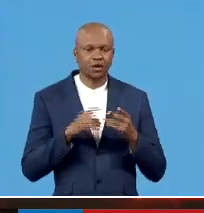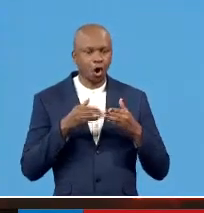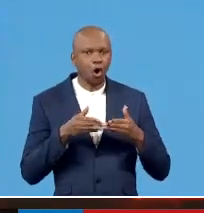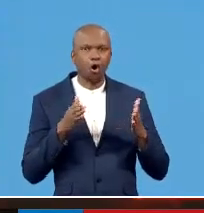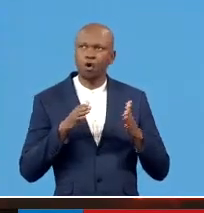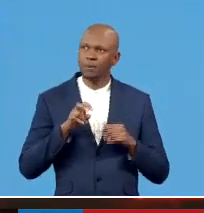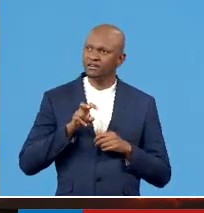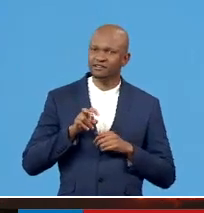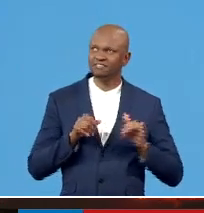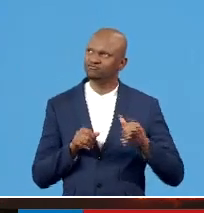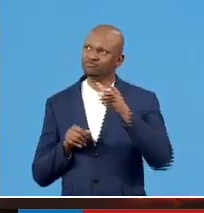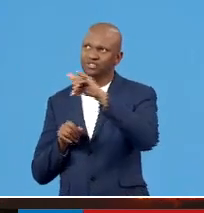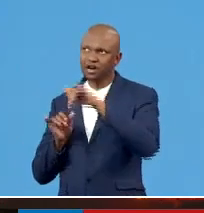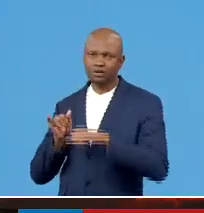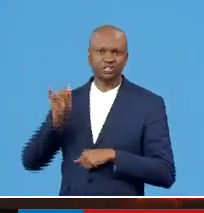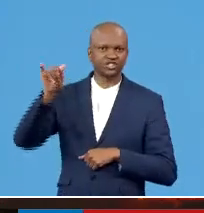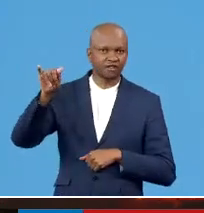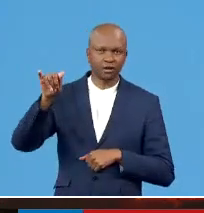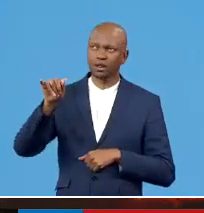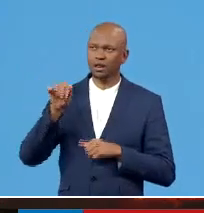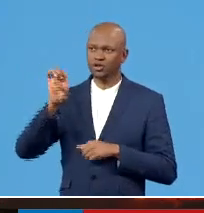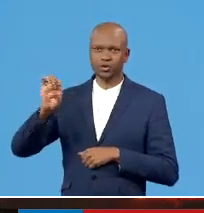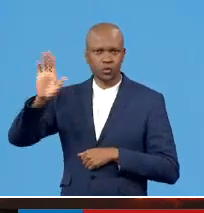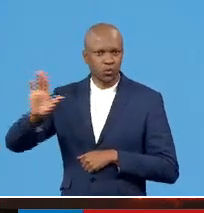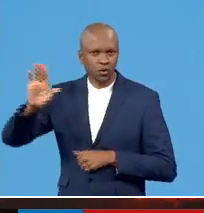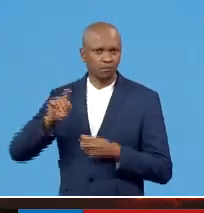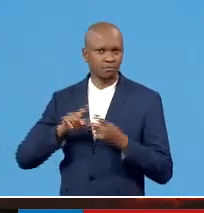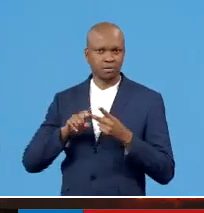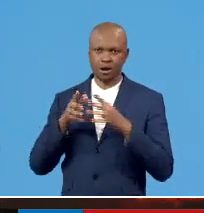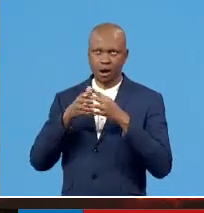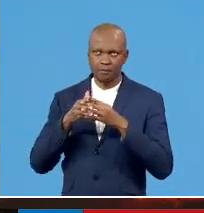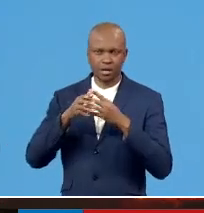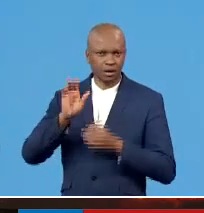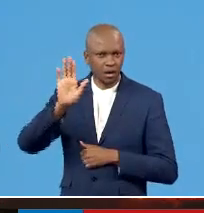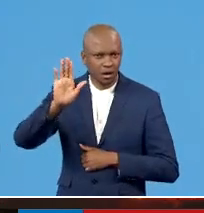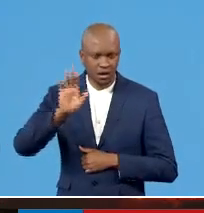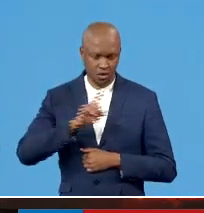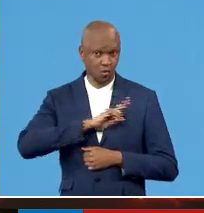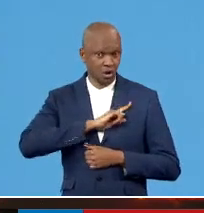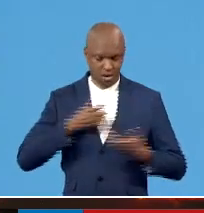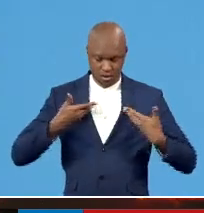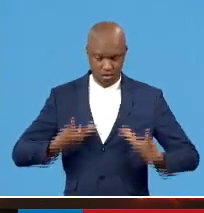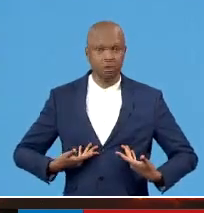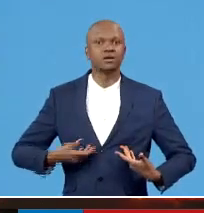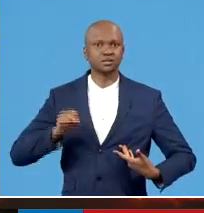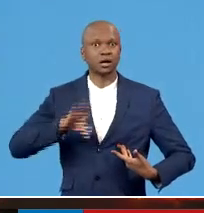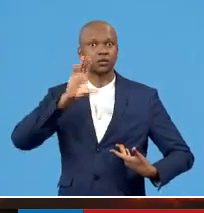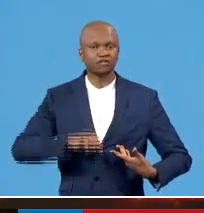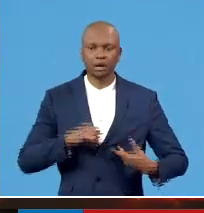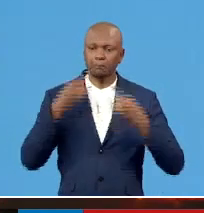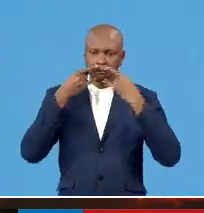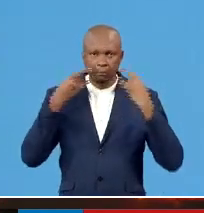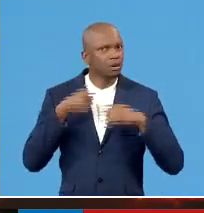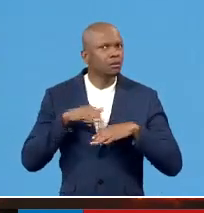US and to Europe, and the fact that we're no longer required to wear masks in public spaces, there's still no need